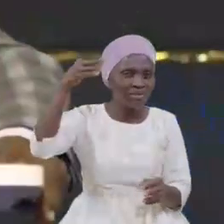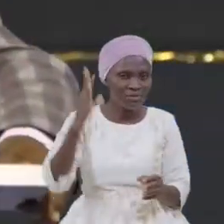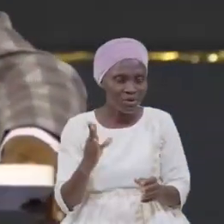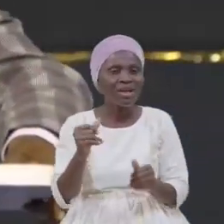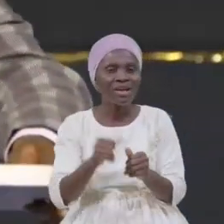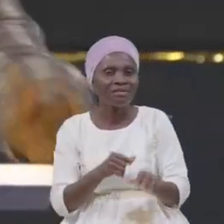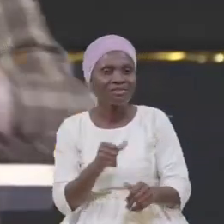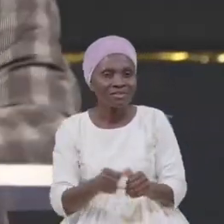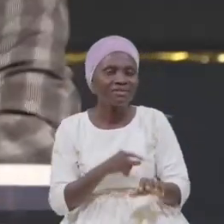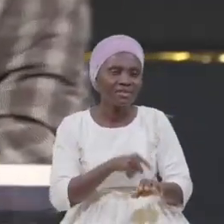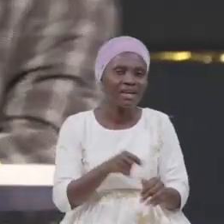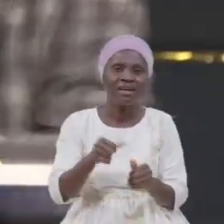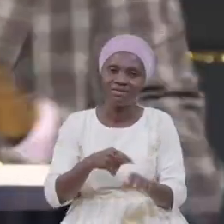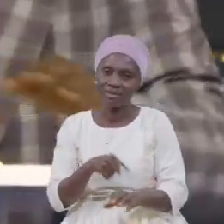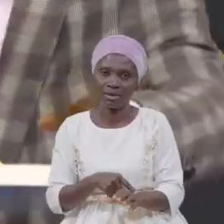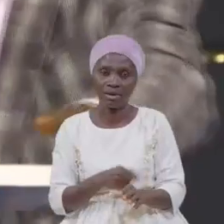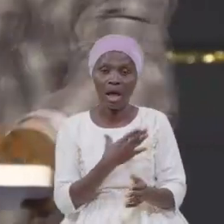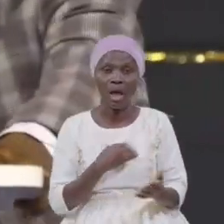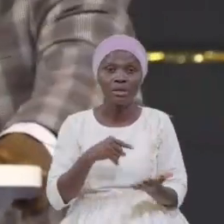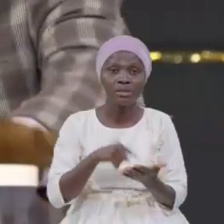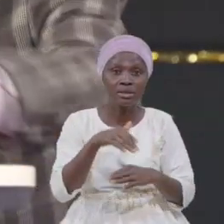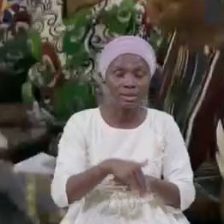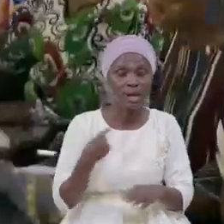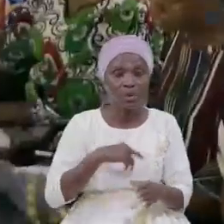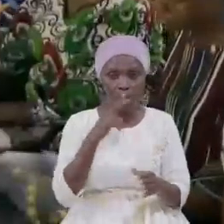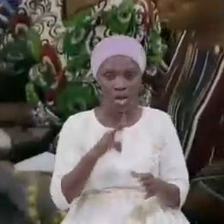tonight, we're looking at the message, the